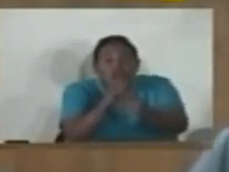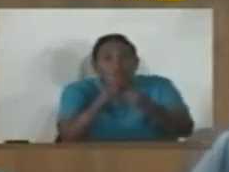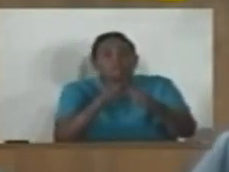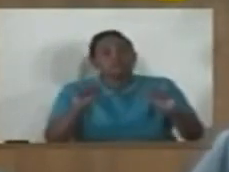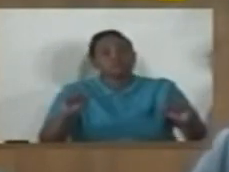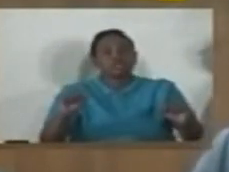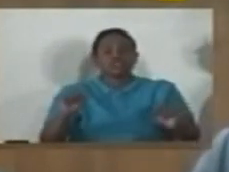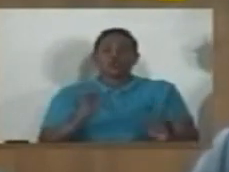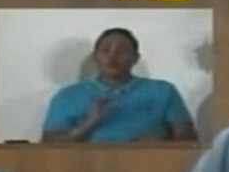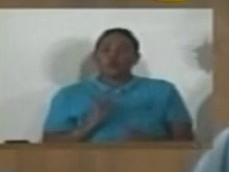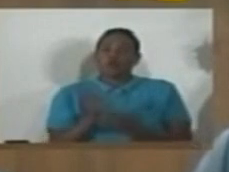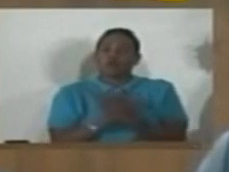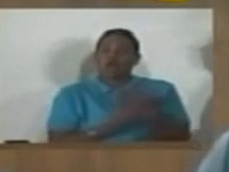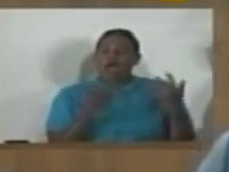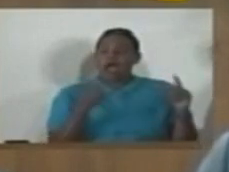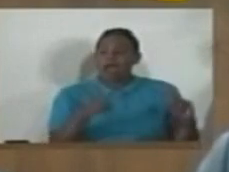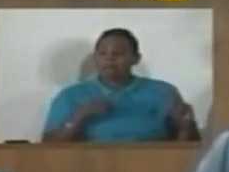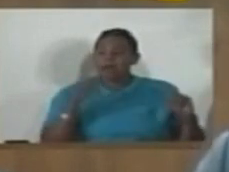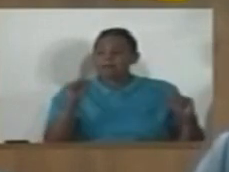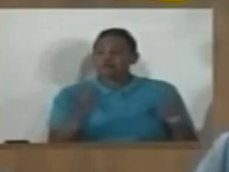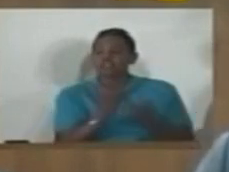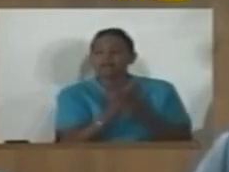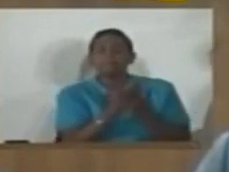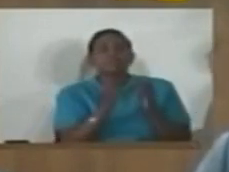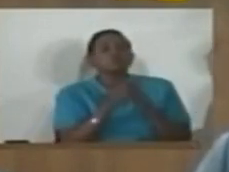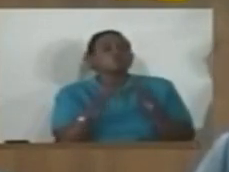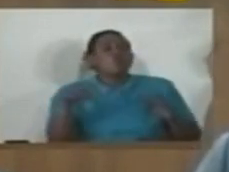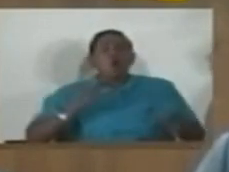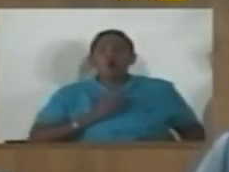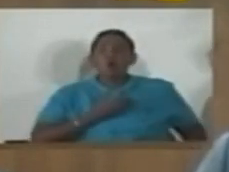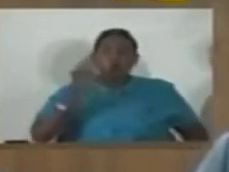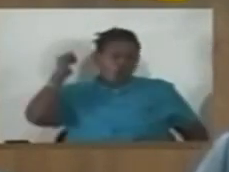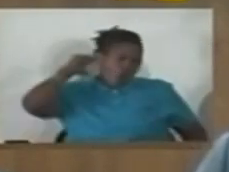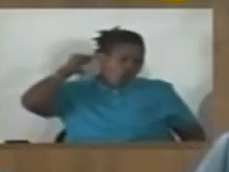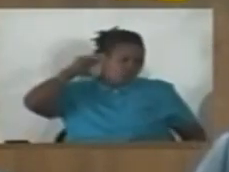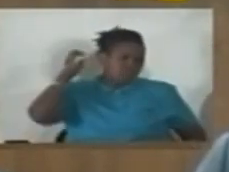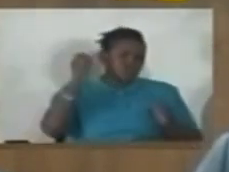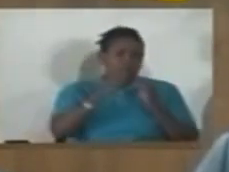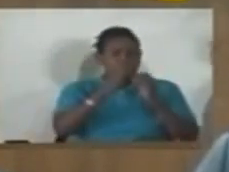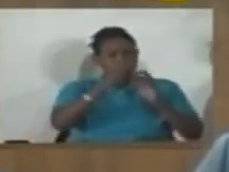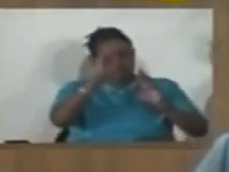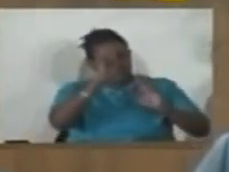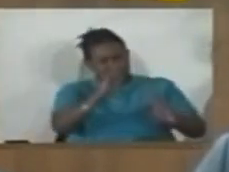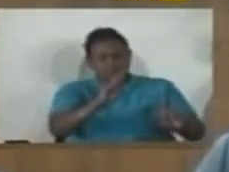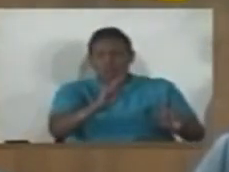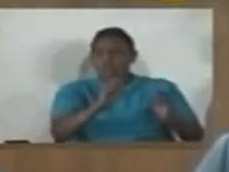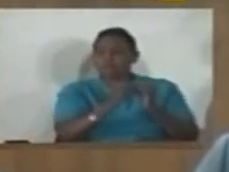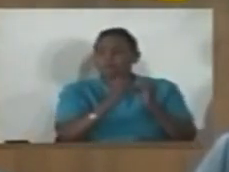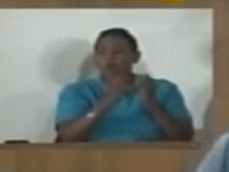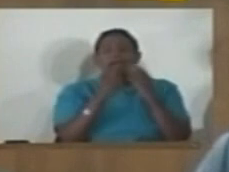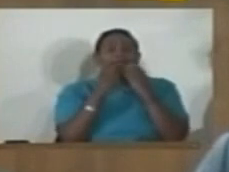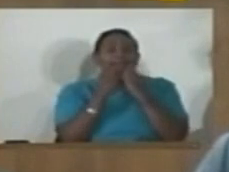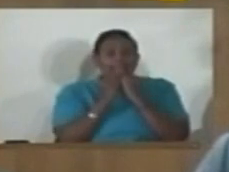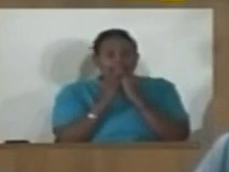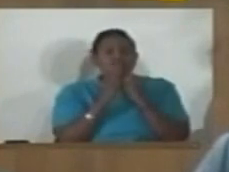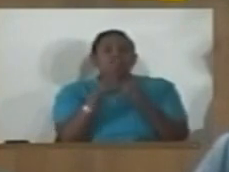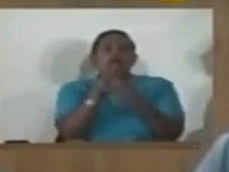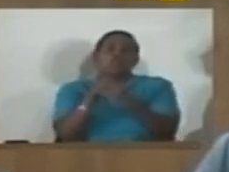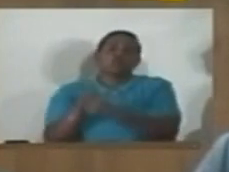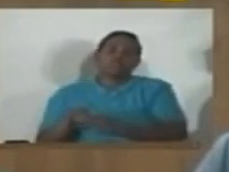lucrative. I must therefore appeal to our collective conscience to be more respectful, caring, and